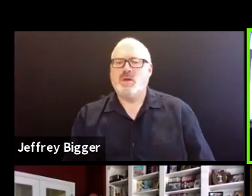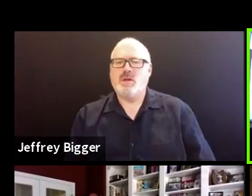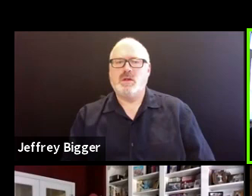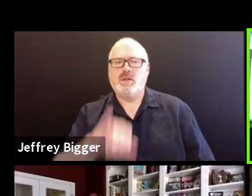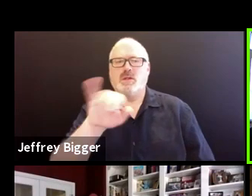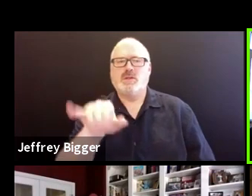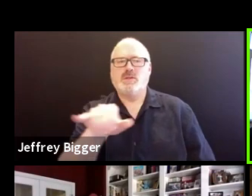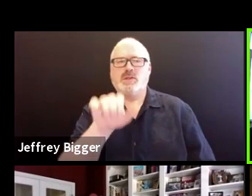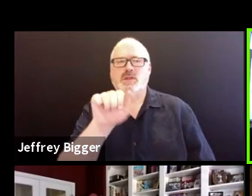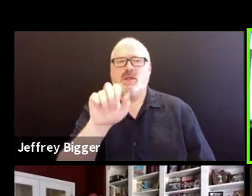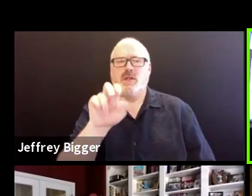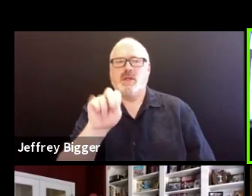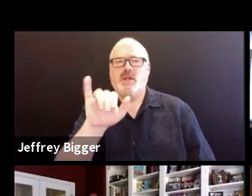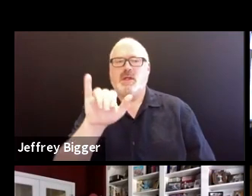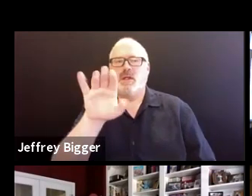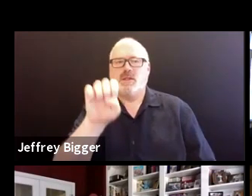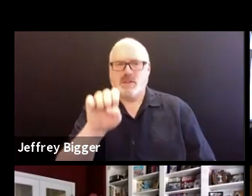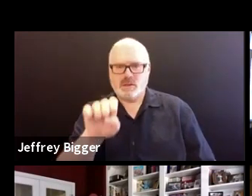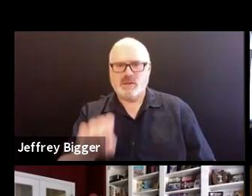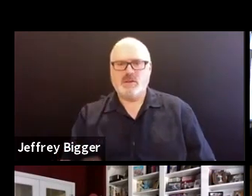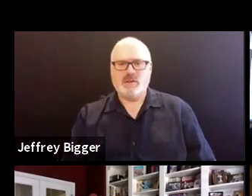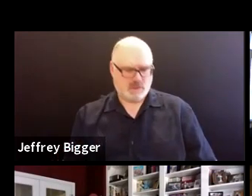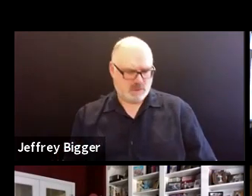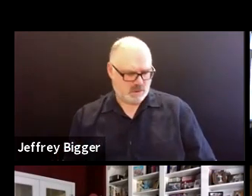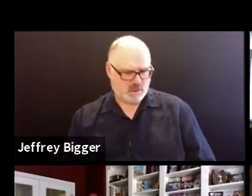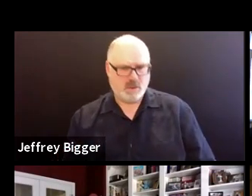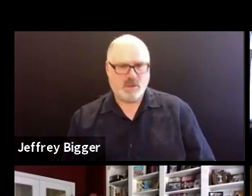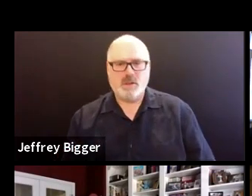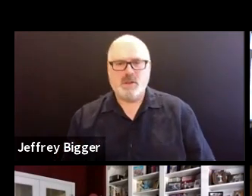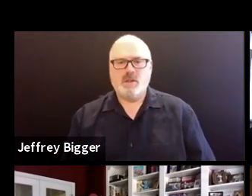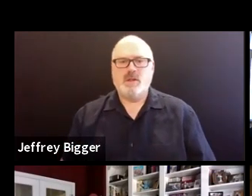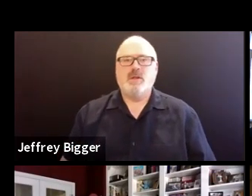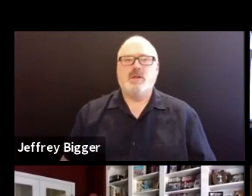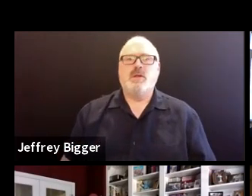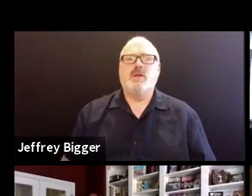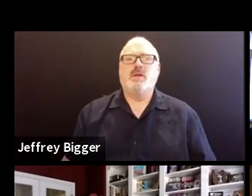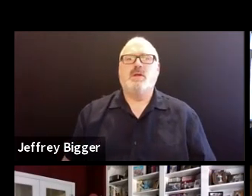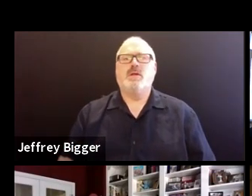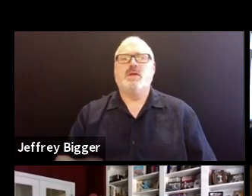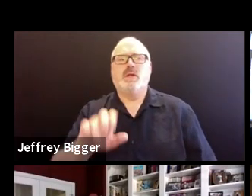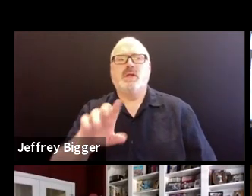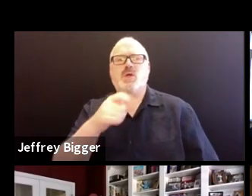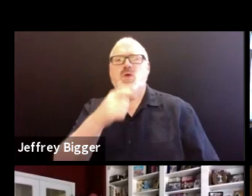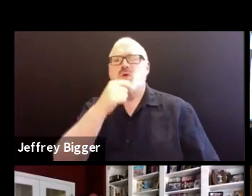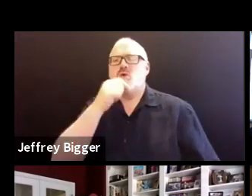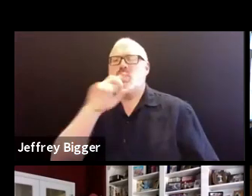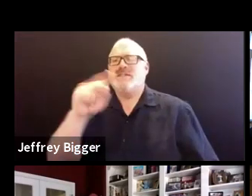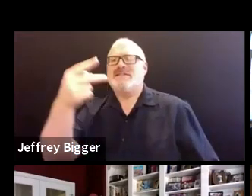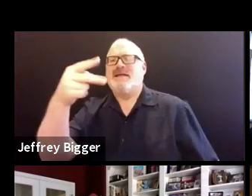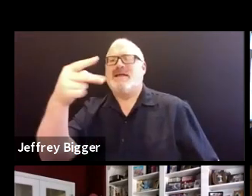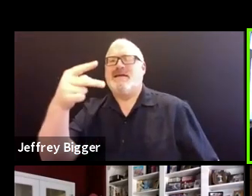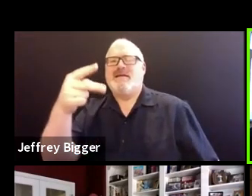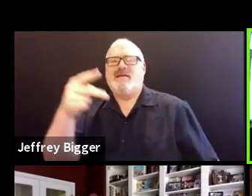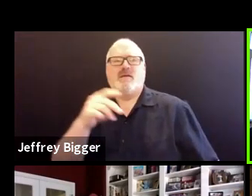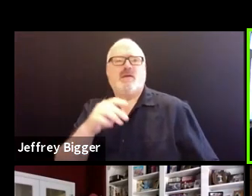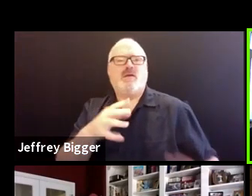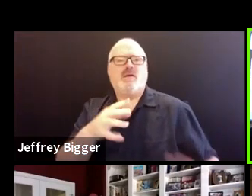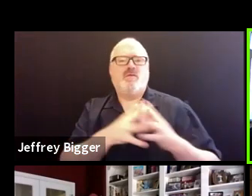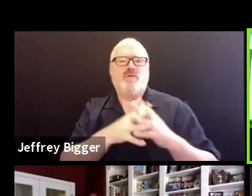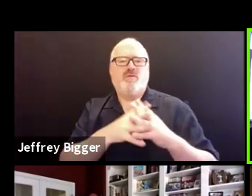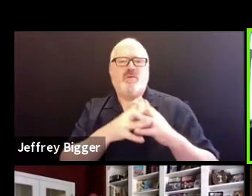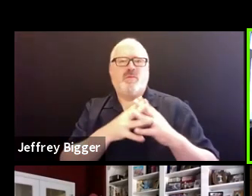Janice. Janice was made the motion, but I didn't see who seconded that. Oh, I'm